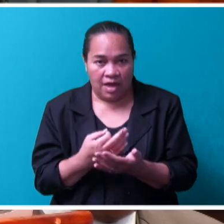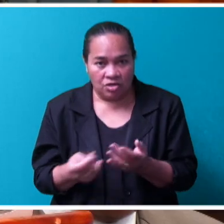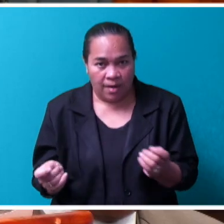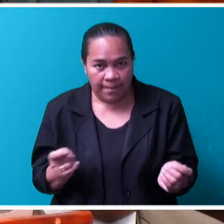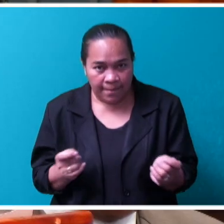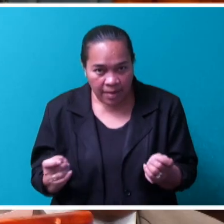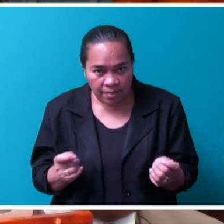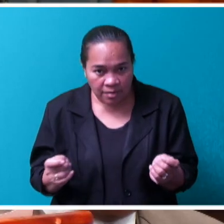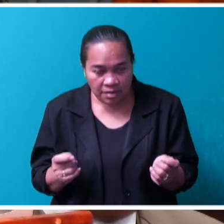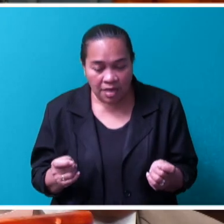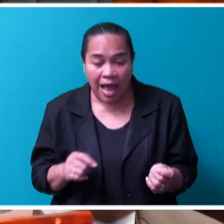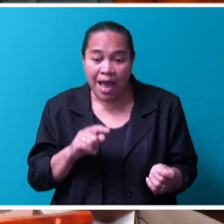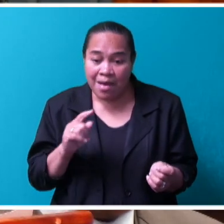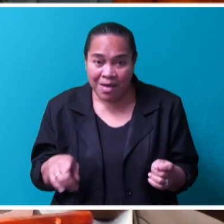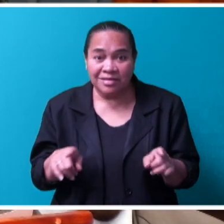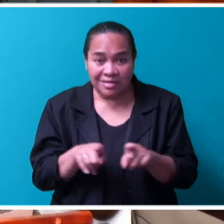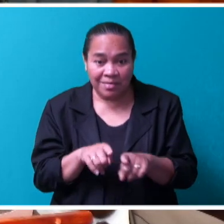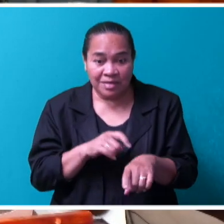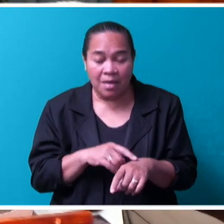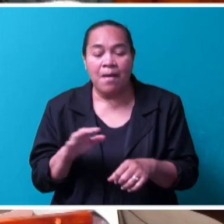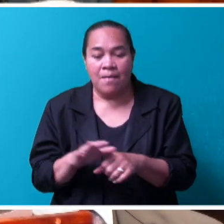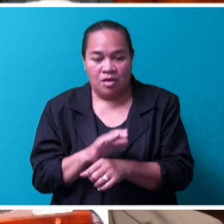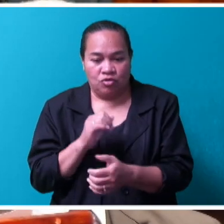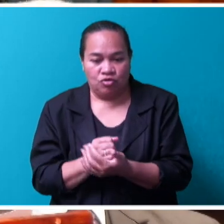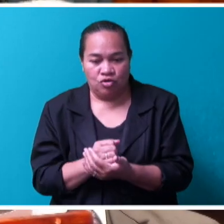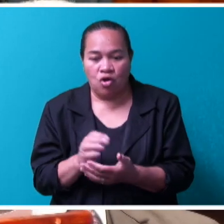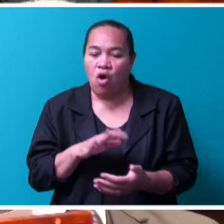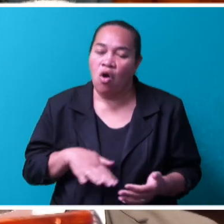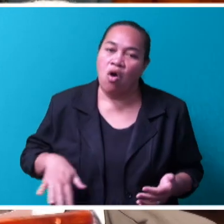while ensuring that no community is left behind.